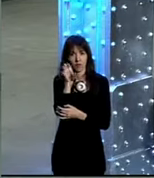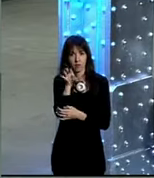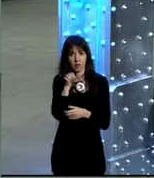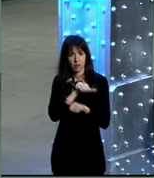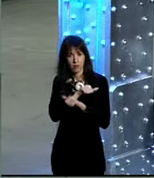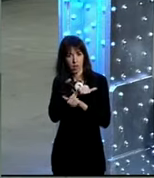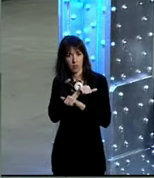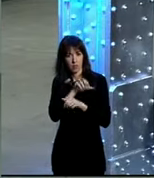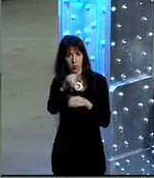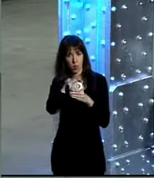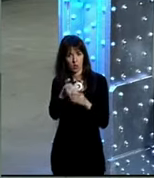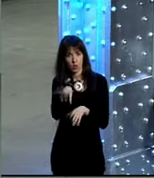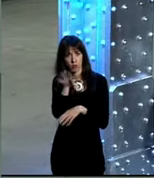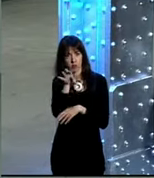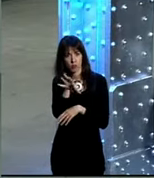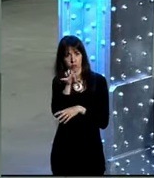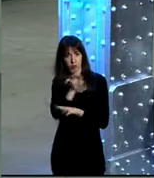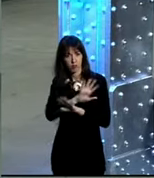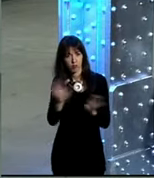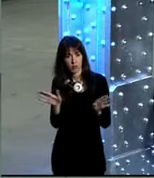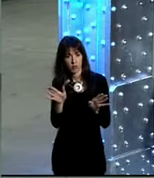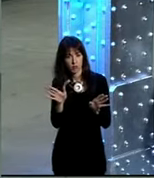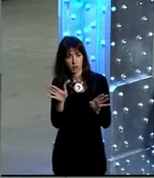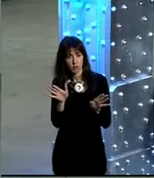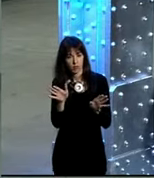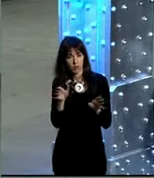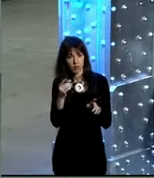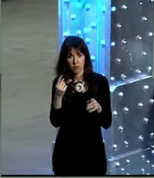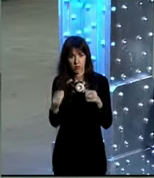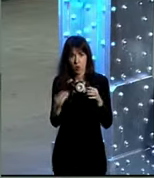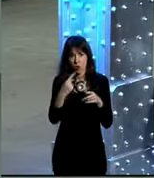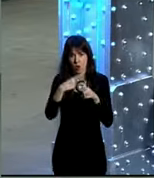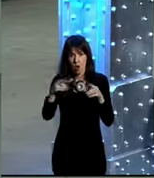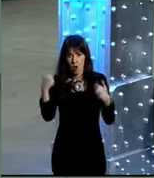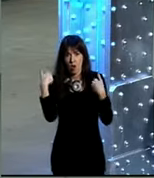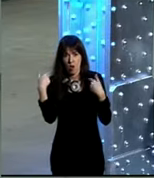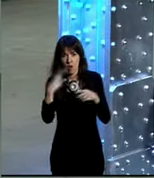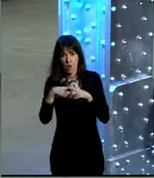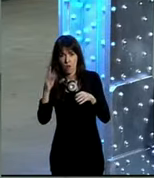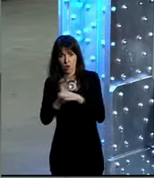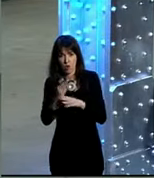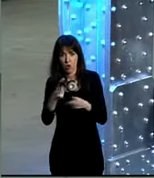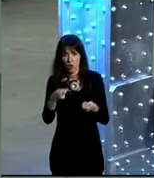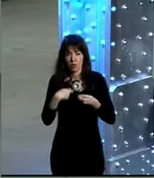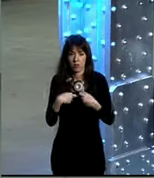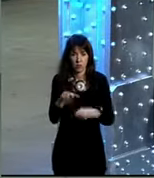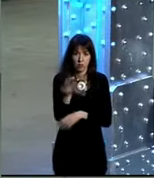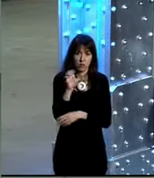content producers provide them with and that they take to heart and enjoy, and that's about it.